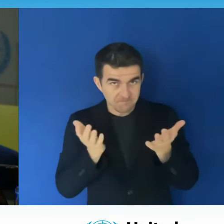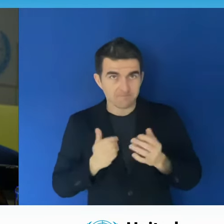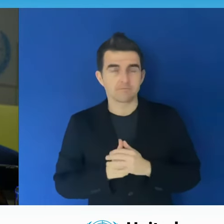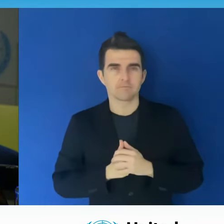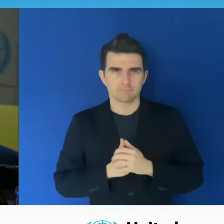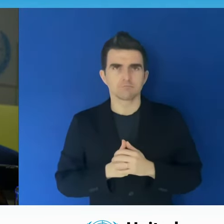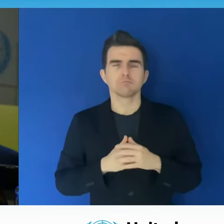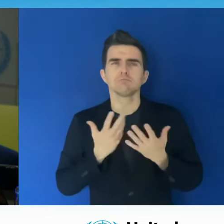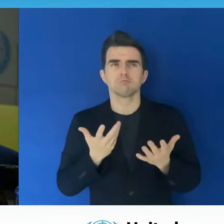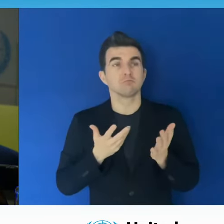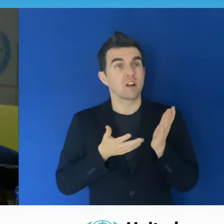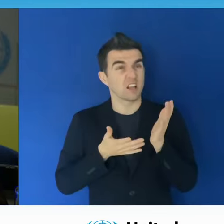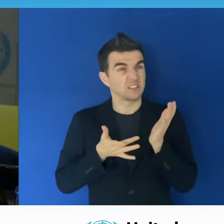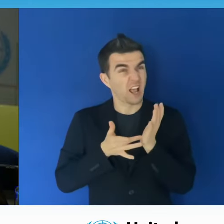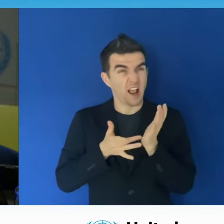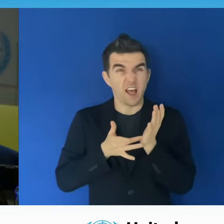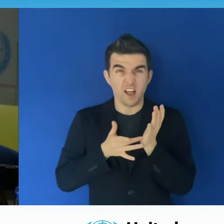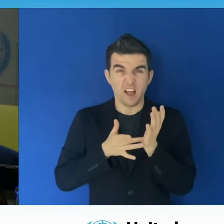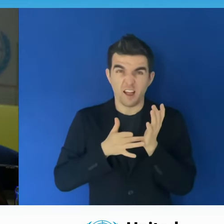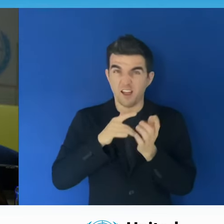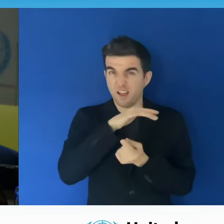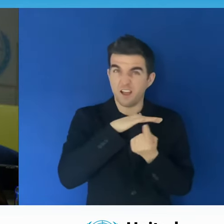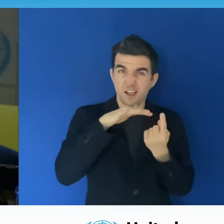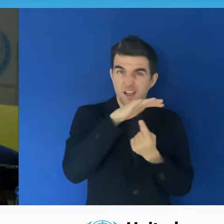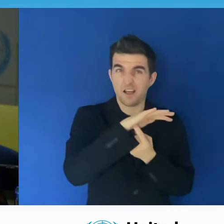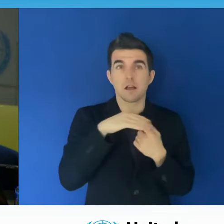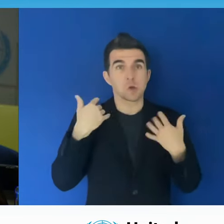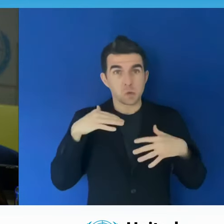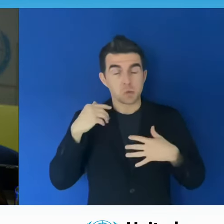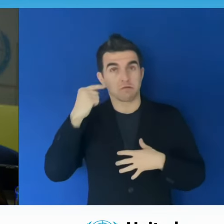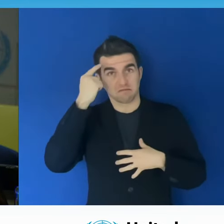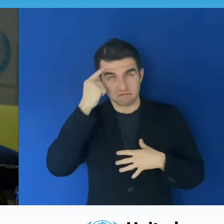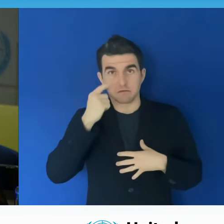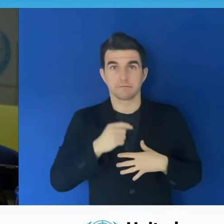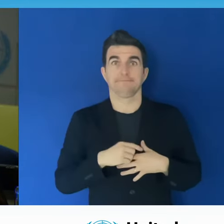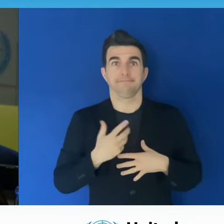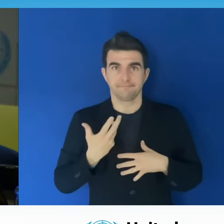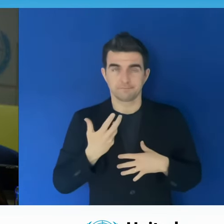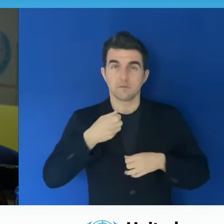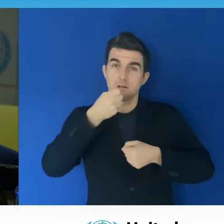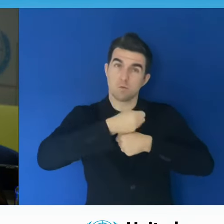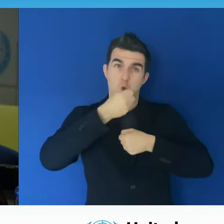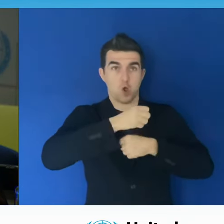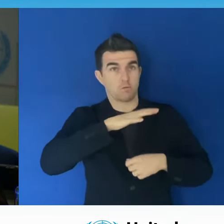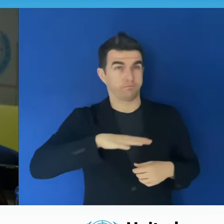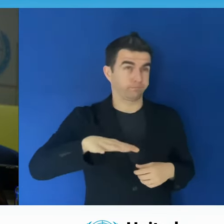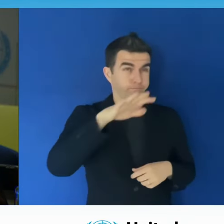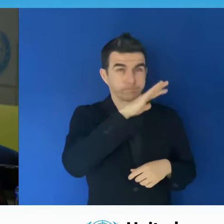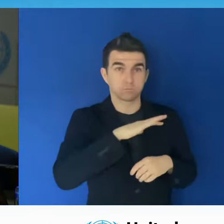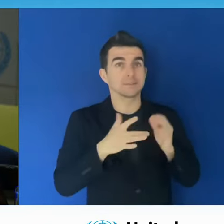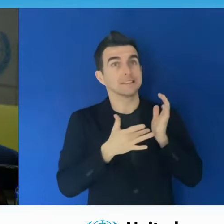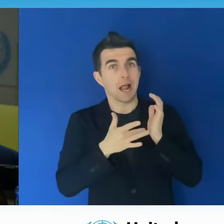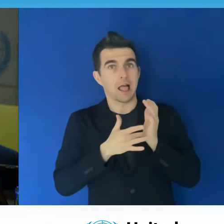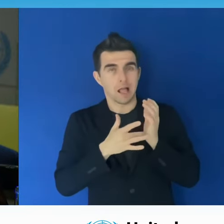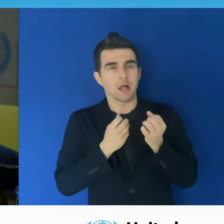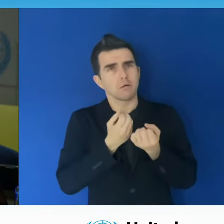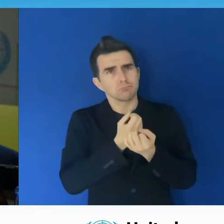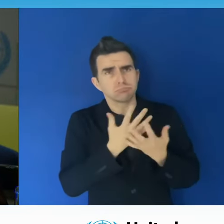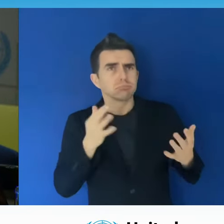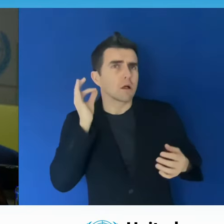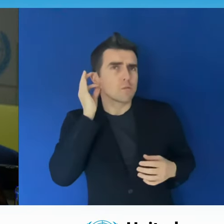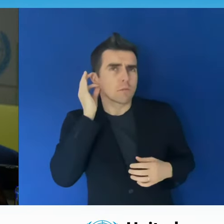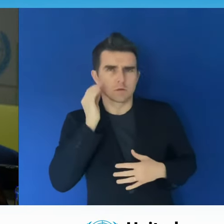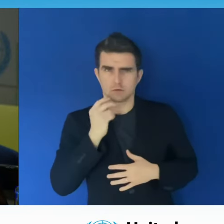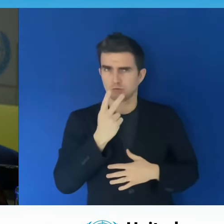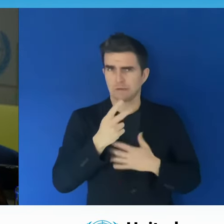only 26% of the workforce in the tech space is women, despite the fact that actually a little bit more than 30% of